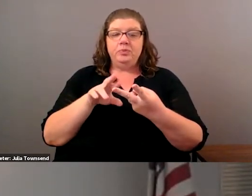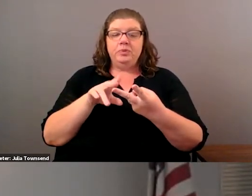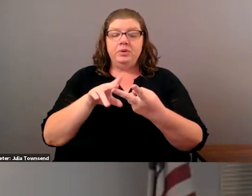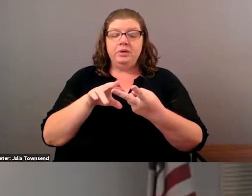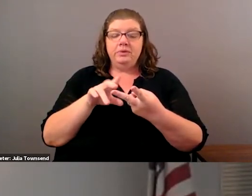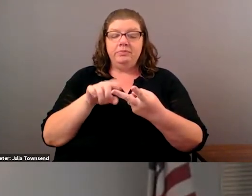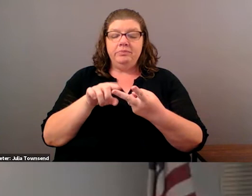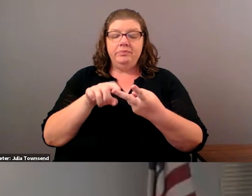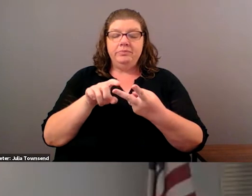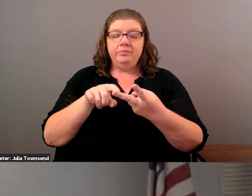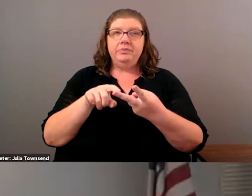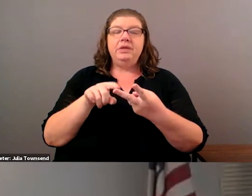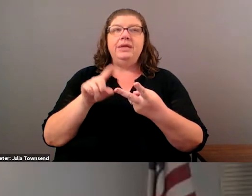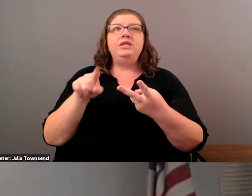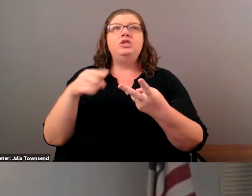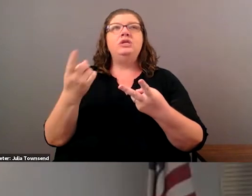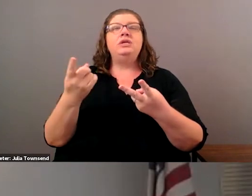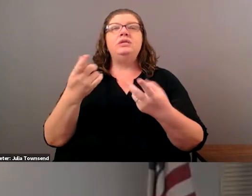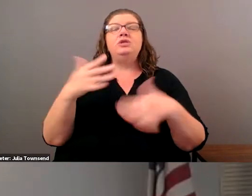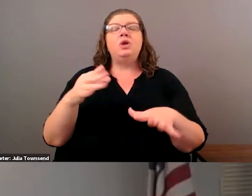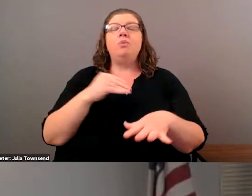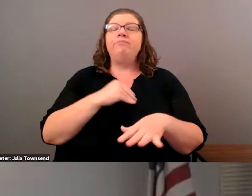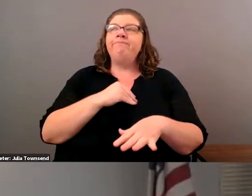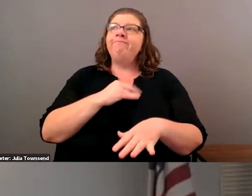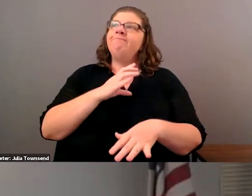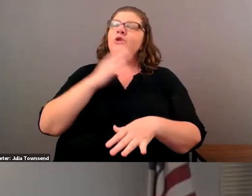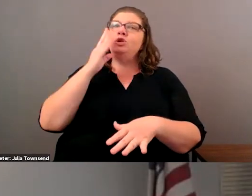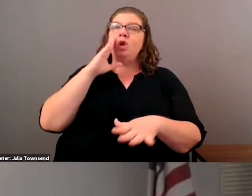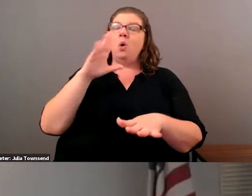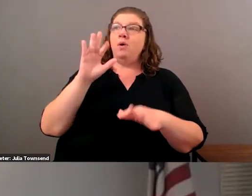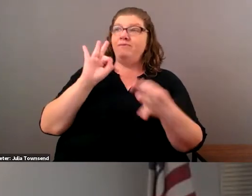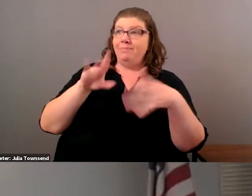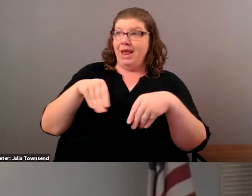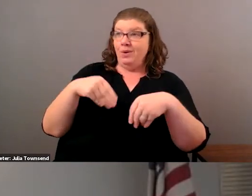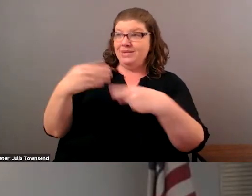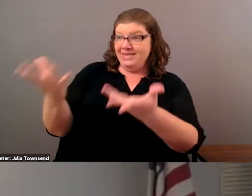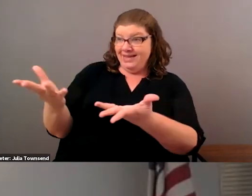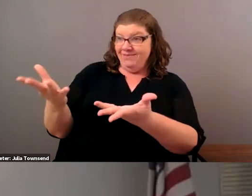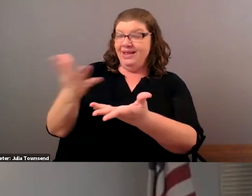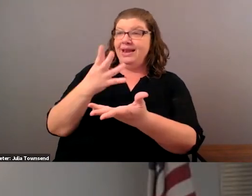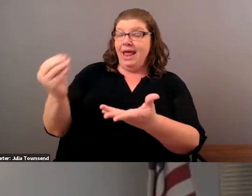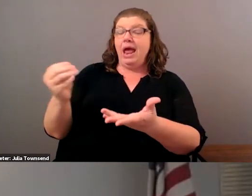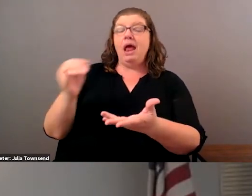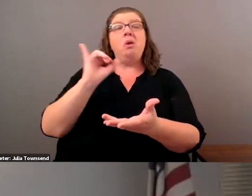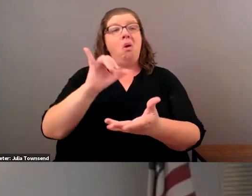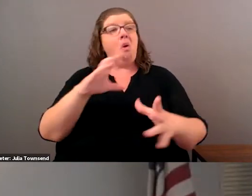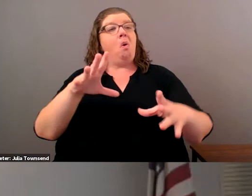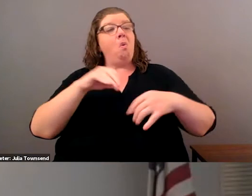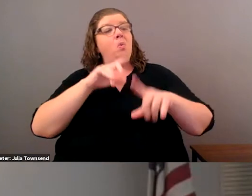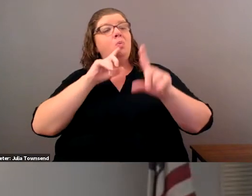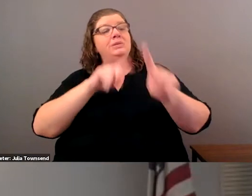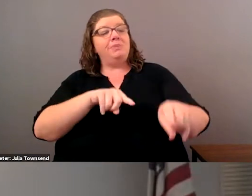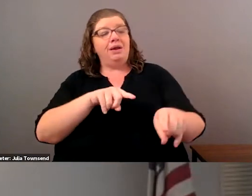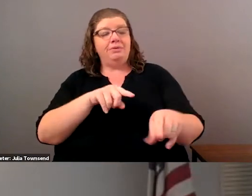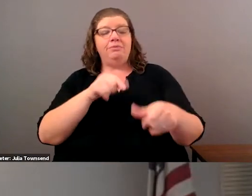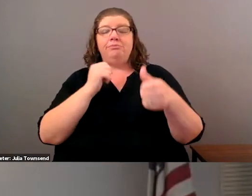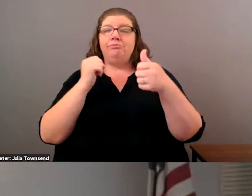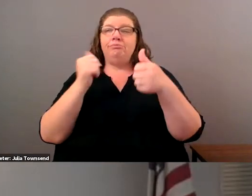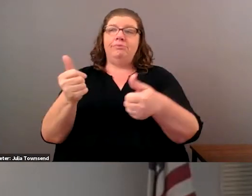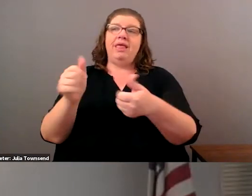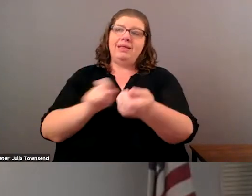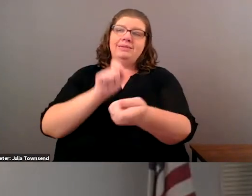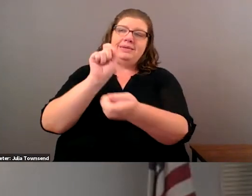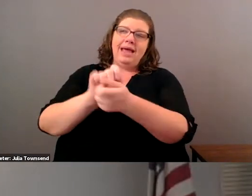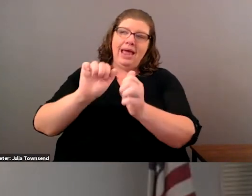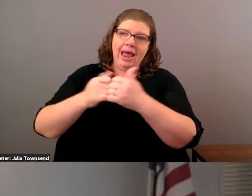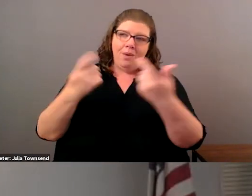it's just so heartening to know that it was given and that it was responded to. And so that is exactly how it's supposed